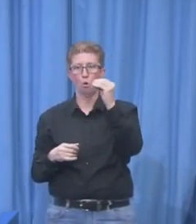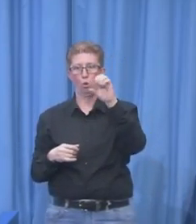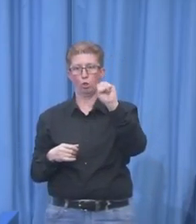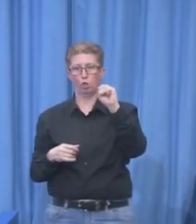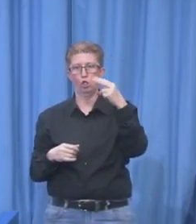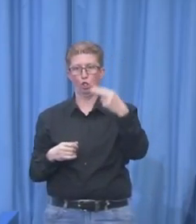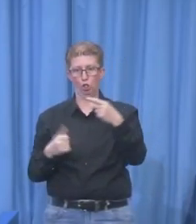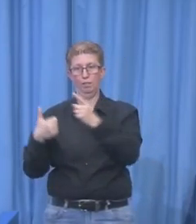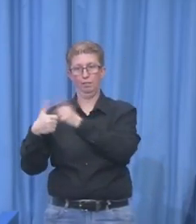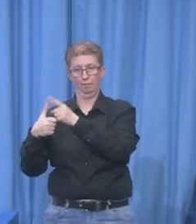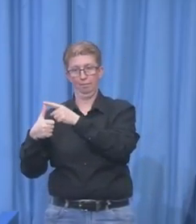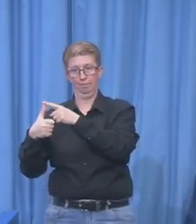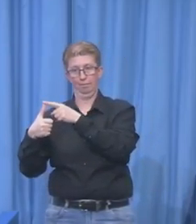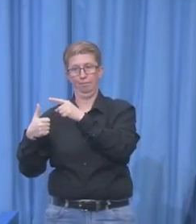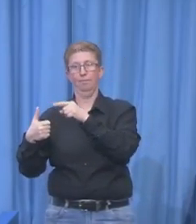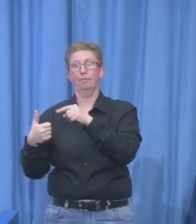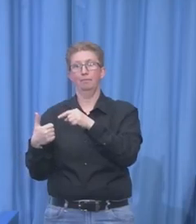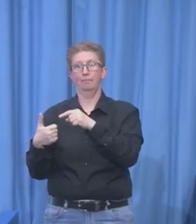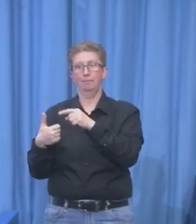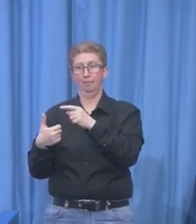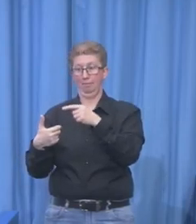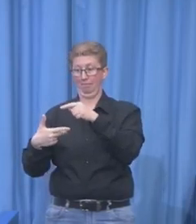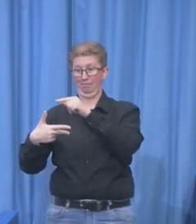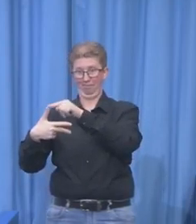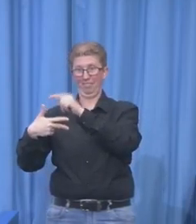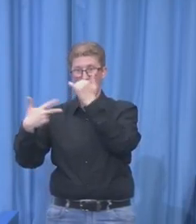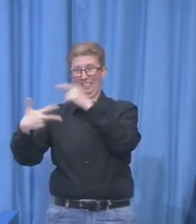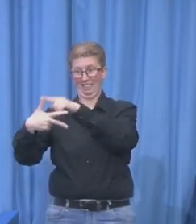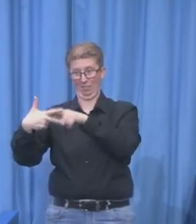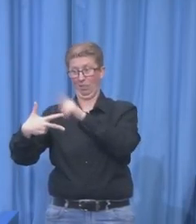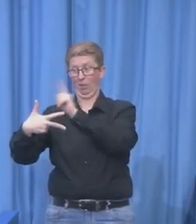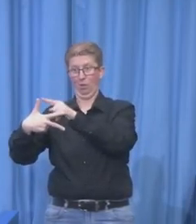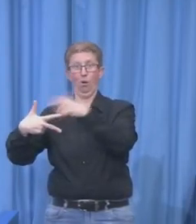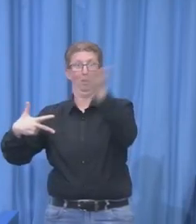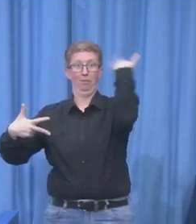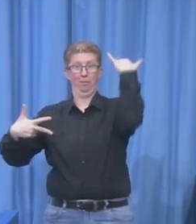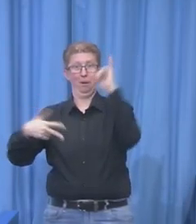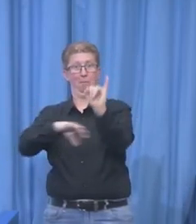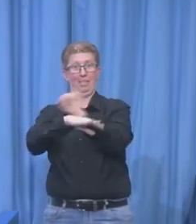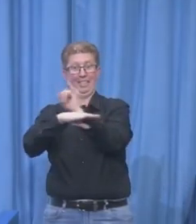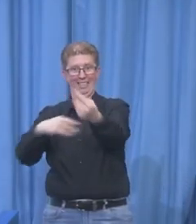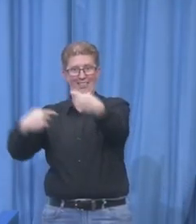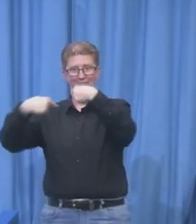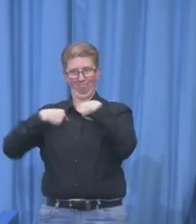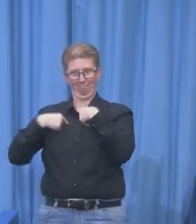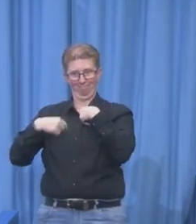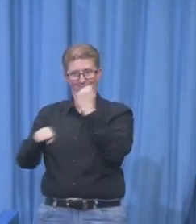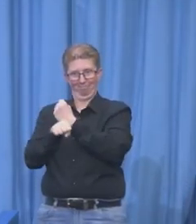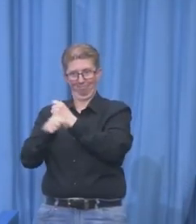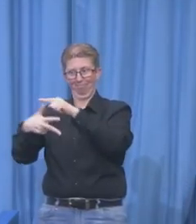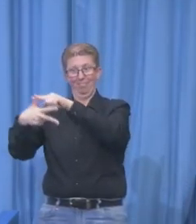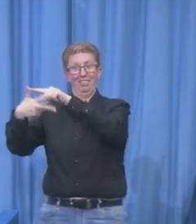Josh he started a year ago as an intern in the foundation.